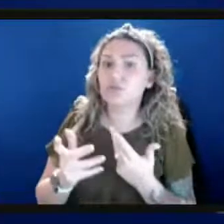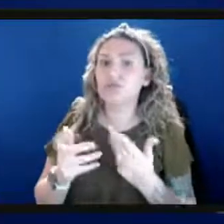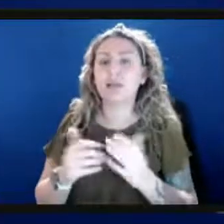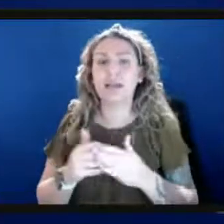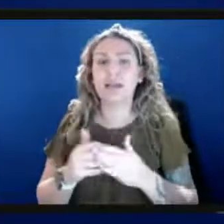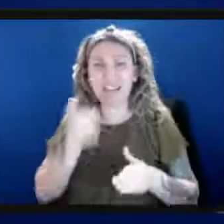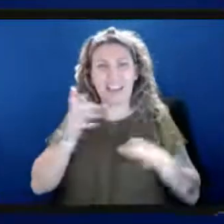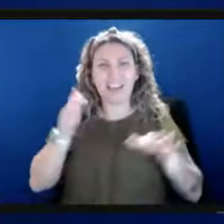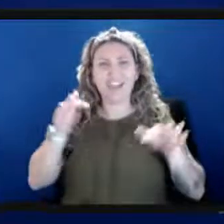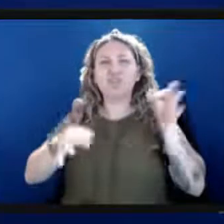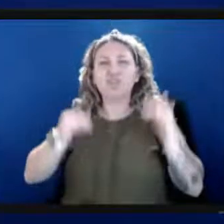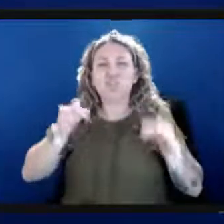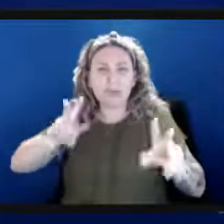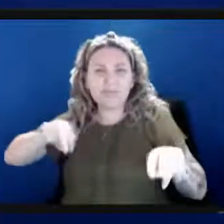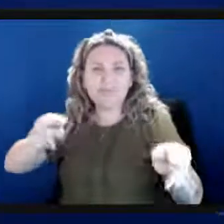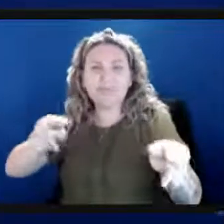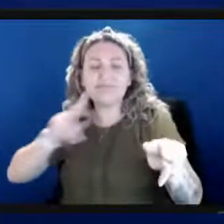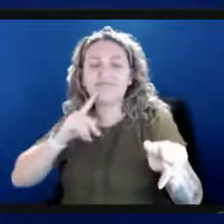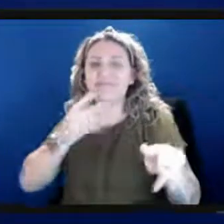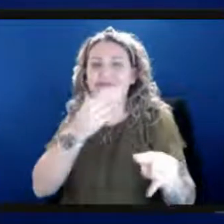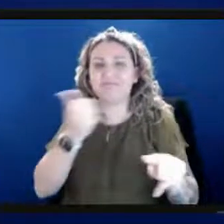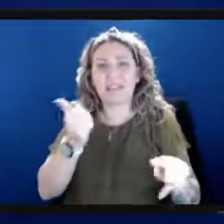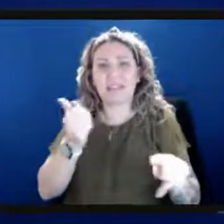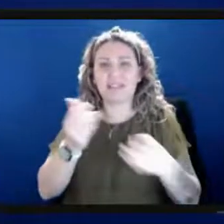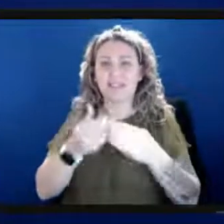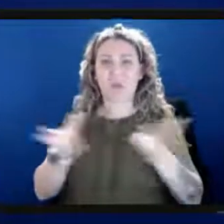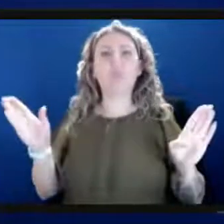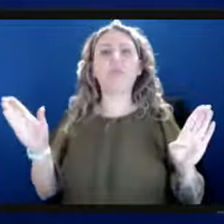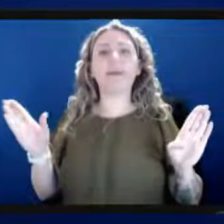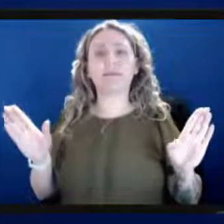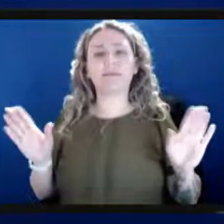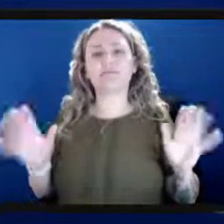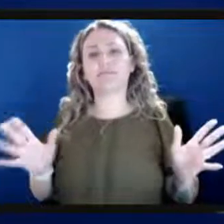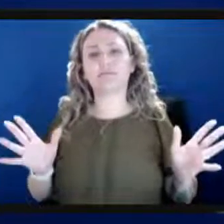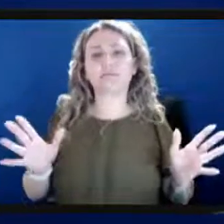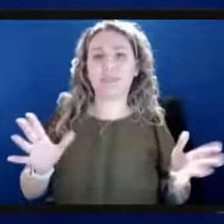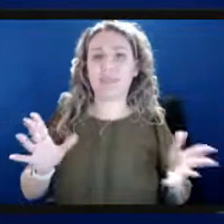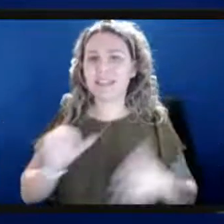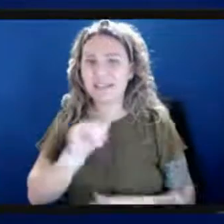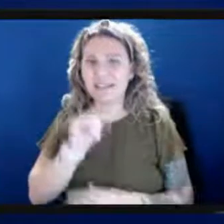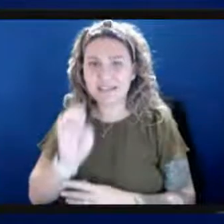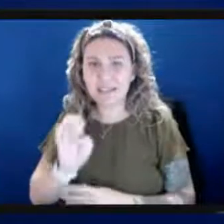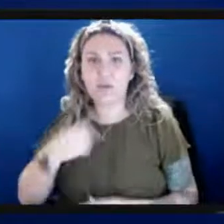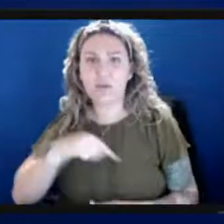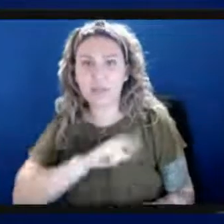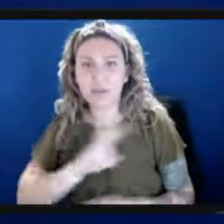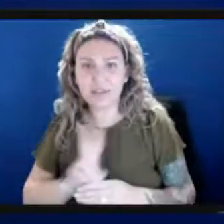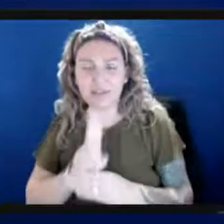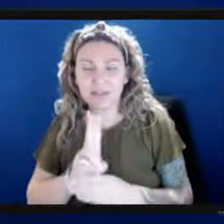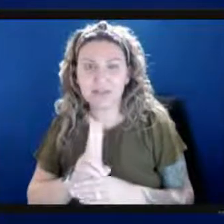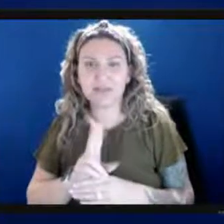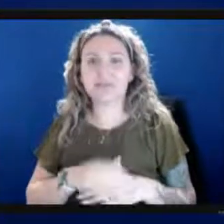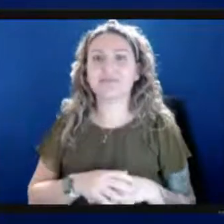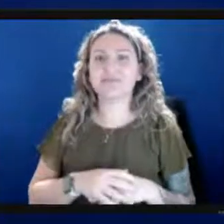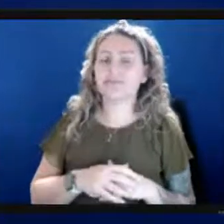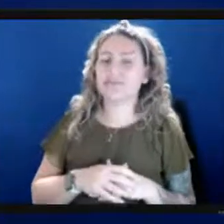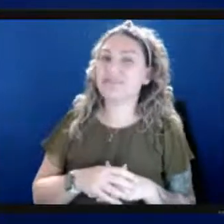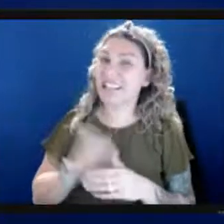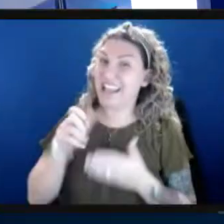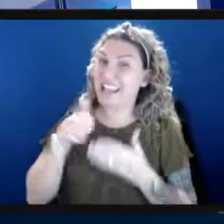the best stance. A non-judgmental, open-ended style is what we use all the time, and that really helps with the youngsters as